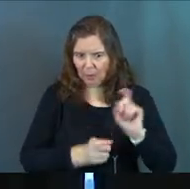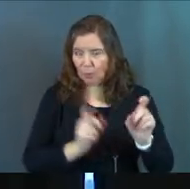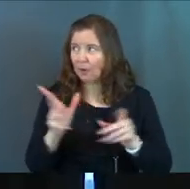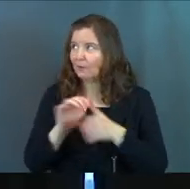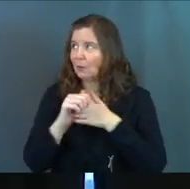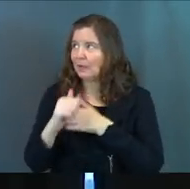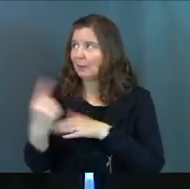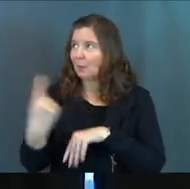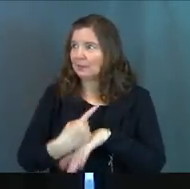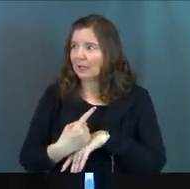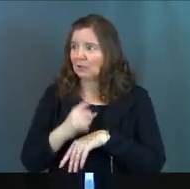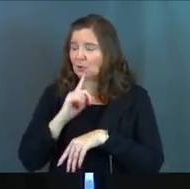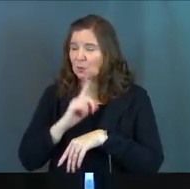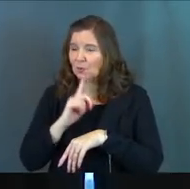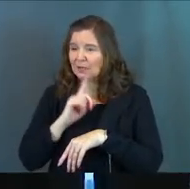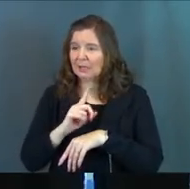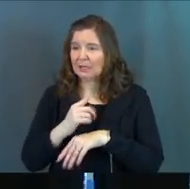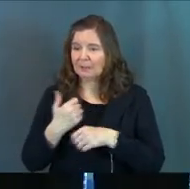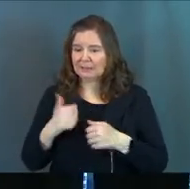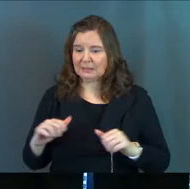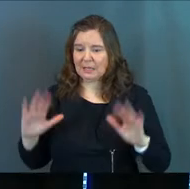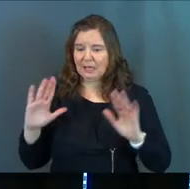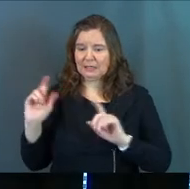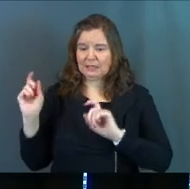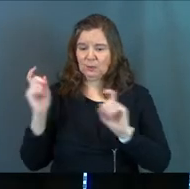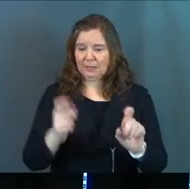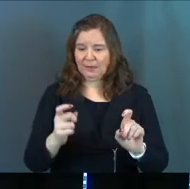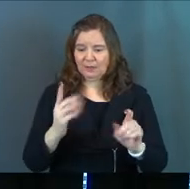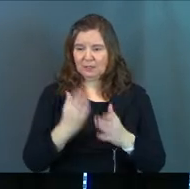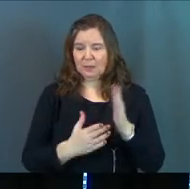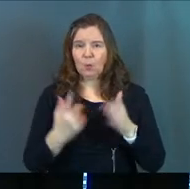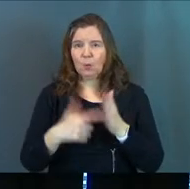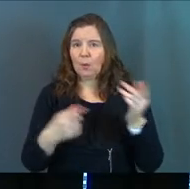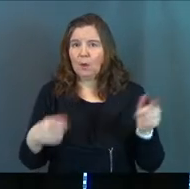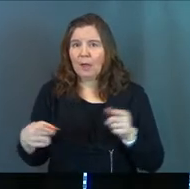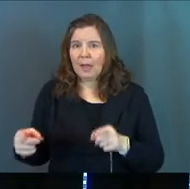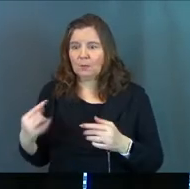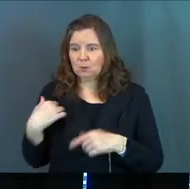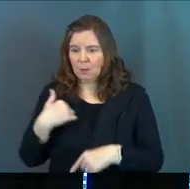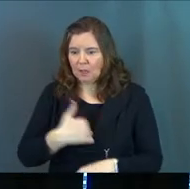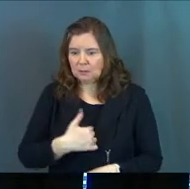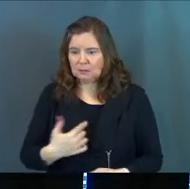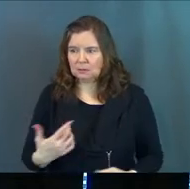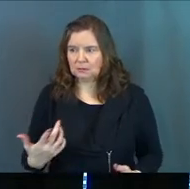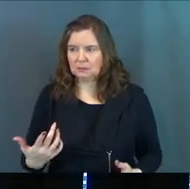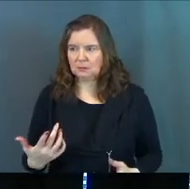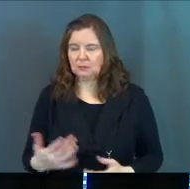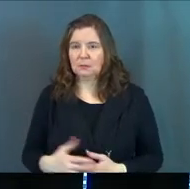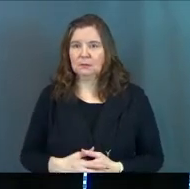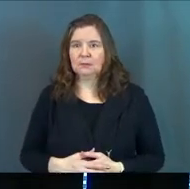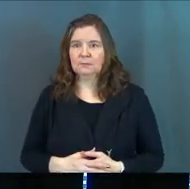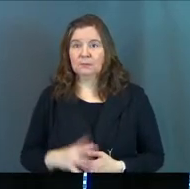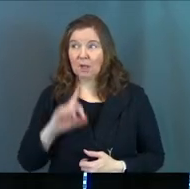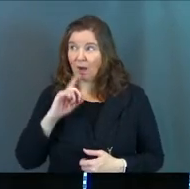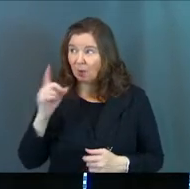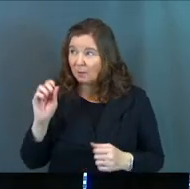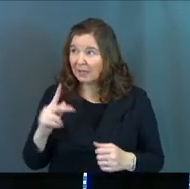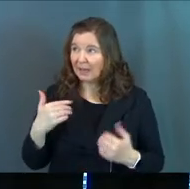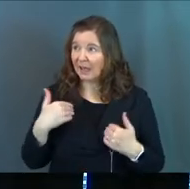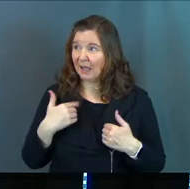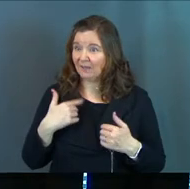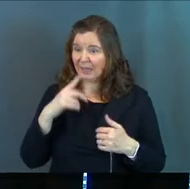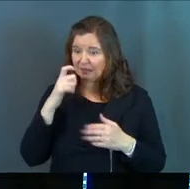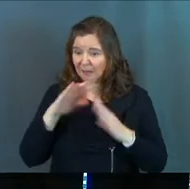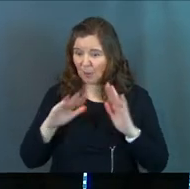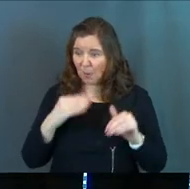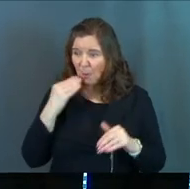if you lead me one day to really be sacrificial and to give some of this? What's going to happen to us? Are we going to be able to have